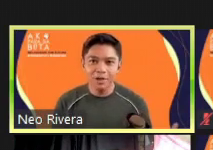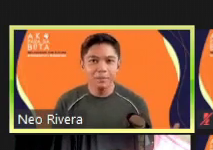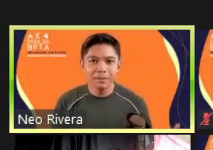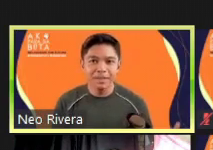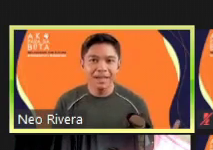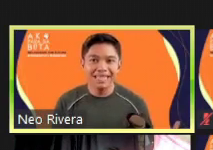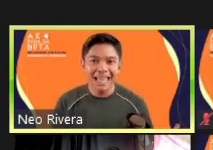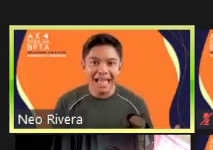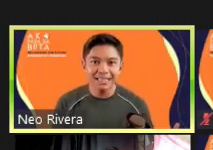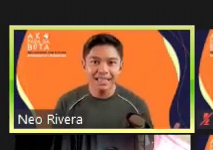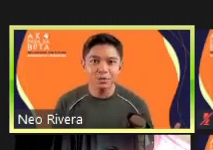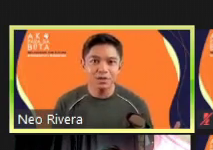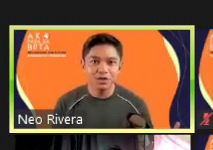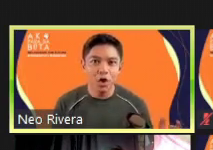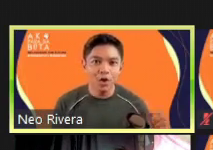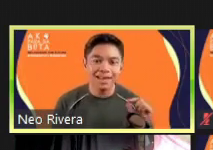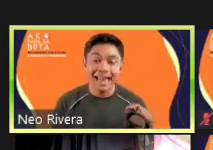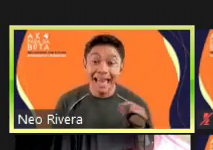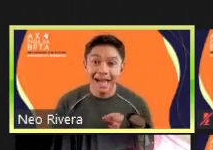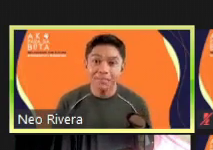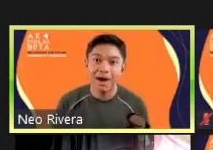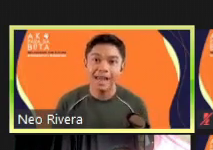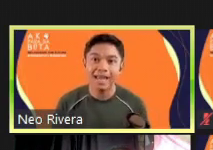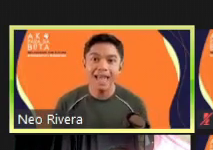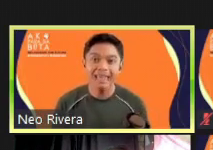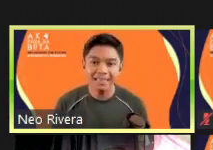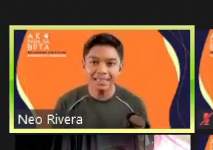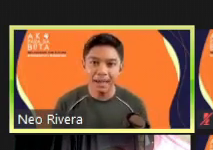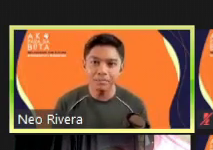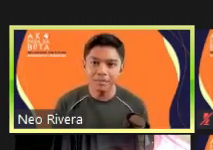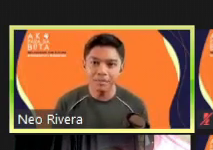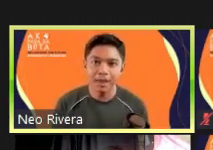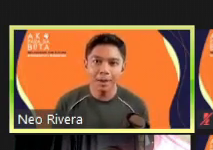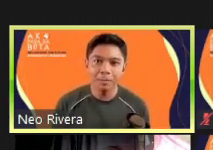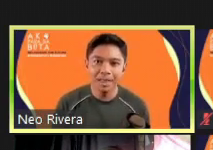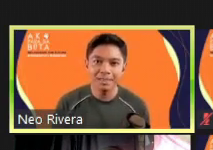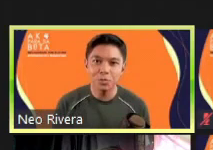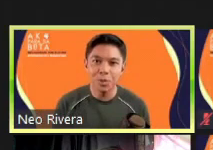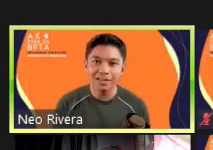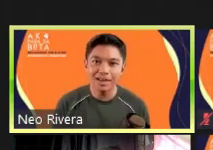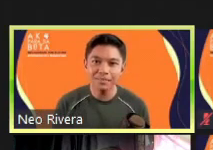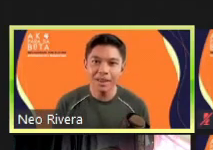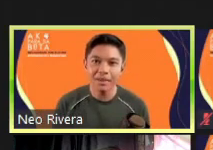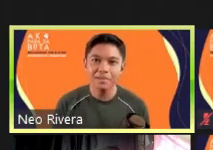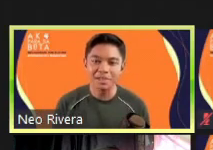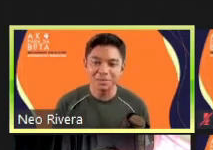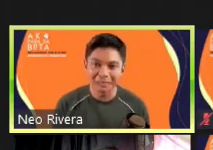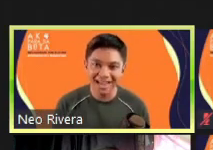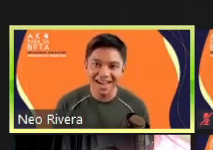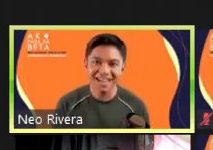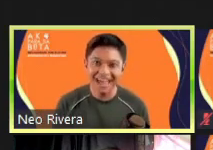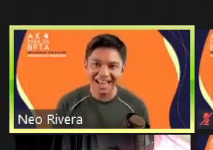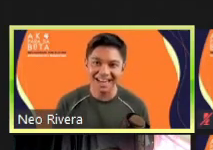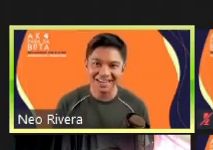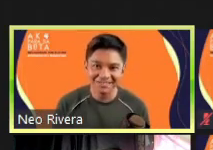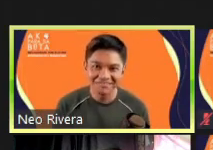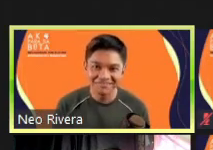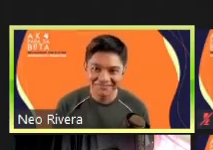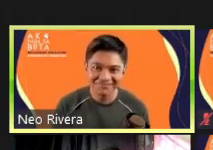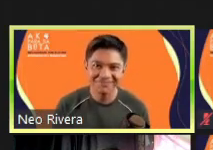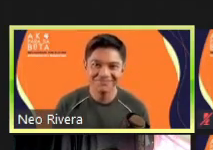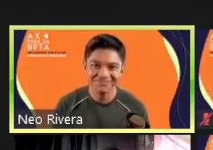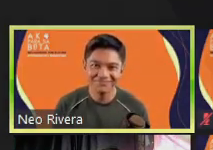our commitment by dancing to the song Laya by KSM, please welcome Miss Myra Carrel.